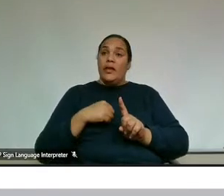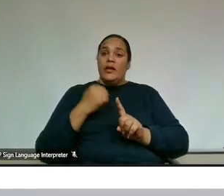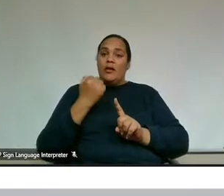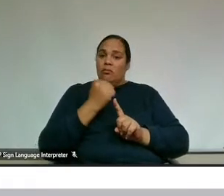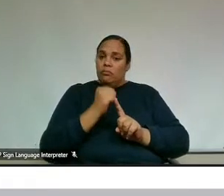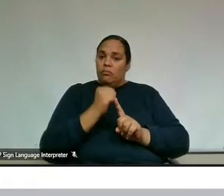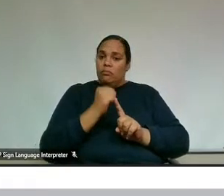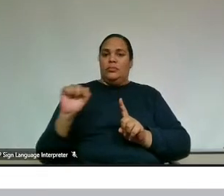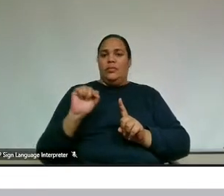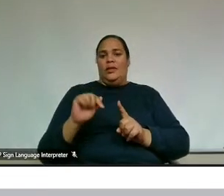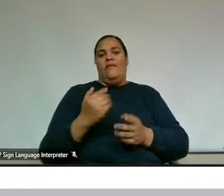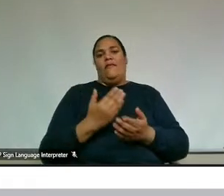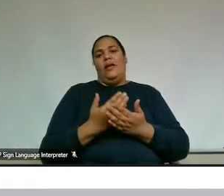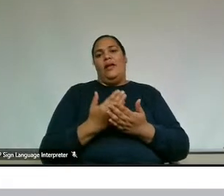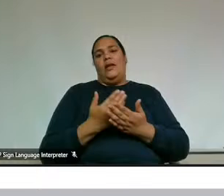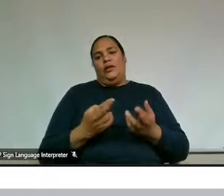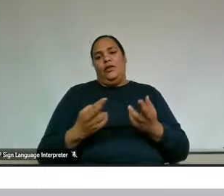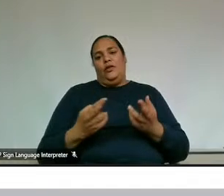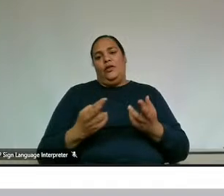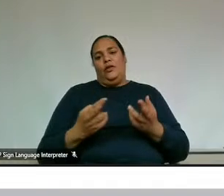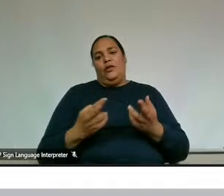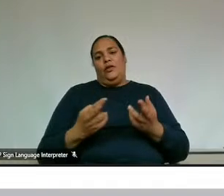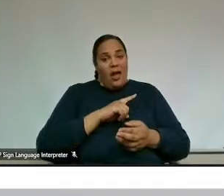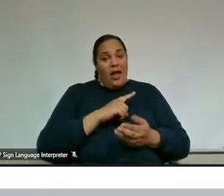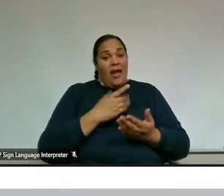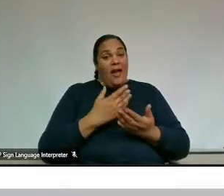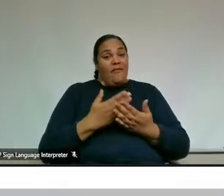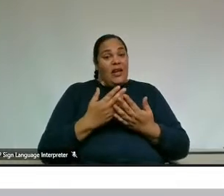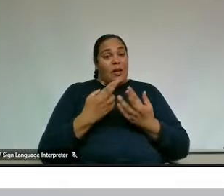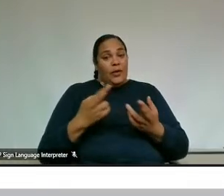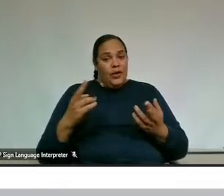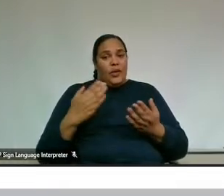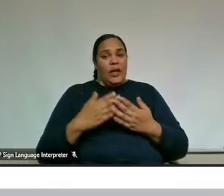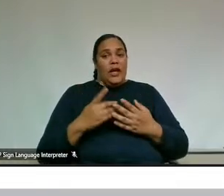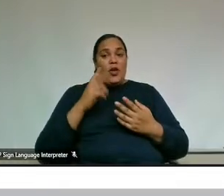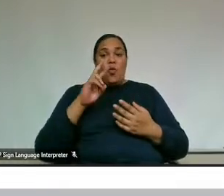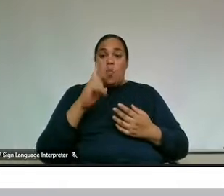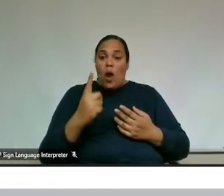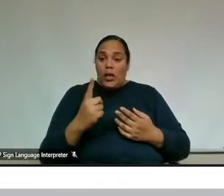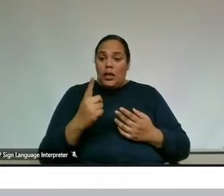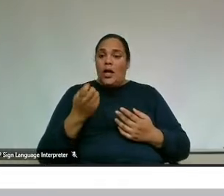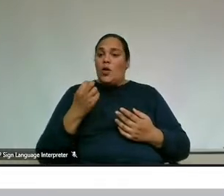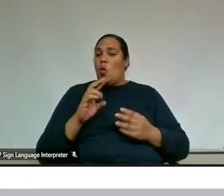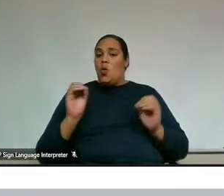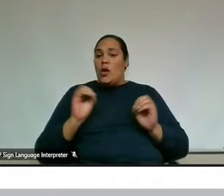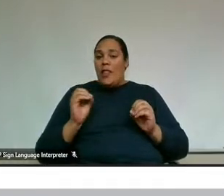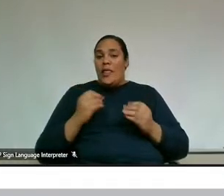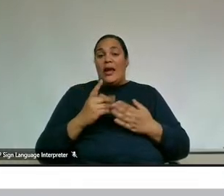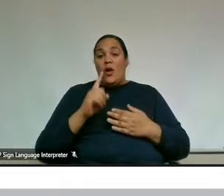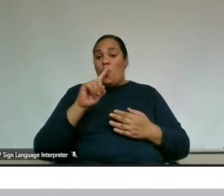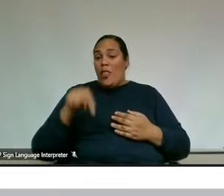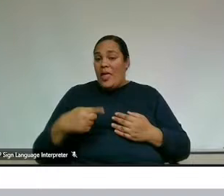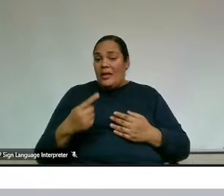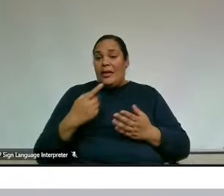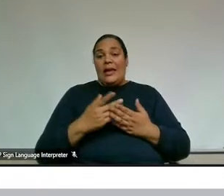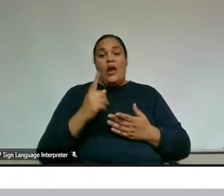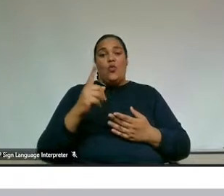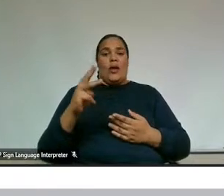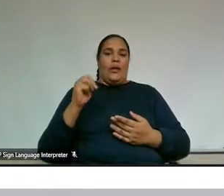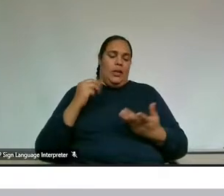against this available resources, because available resources could be 1 rand and could be nothing. It could be 1,000 rand, could be